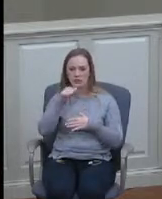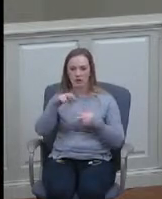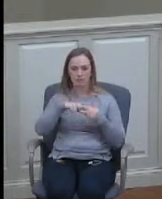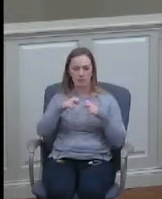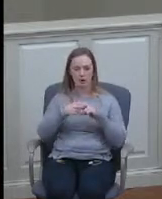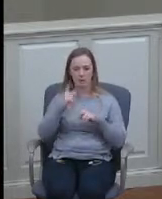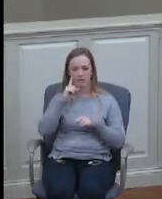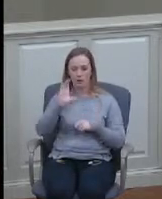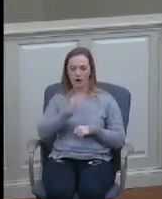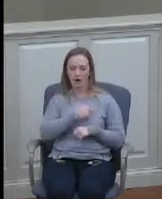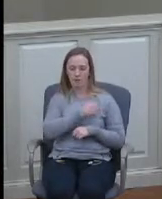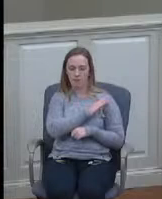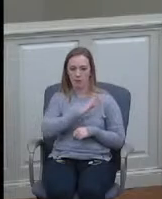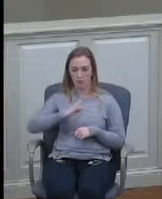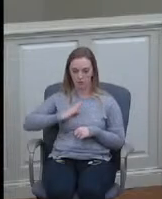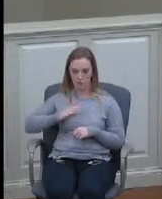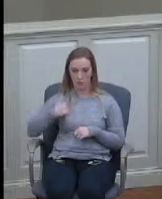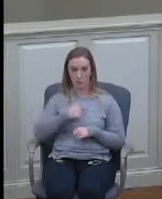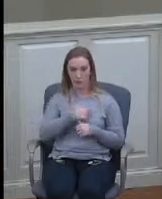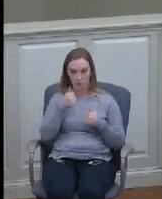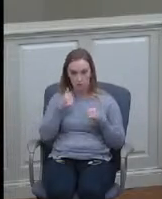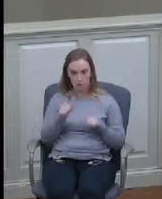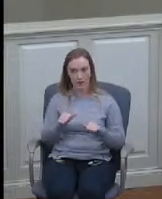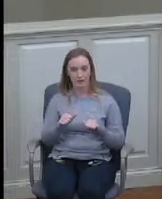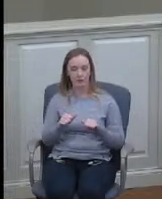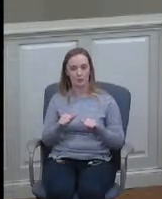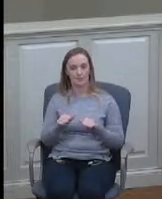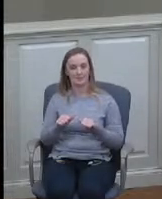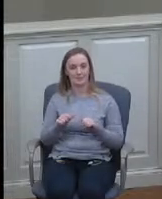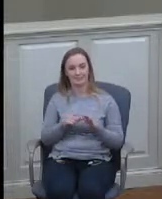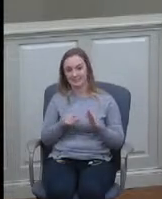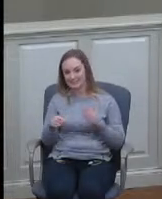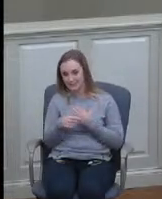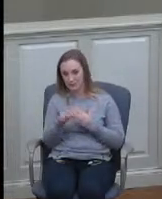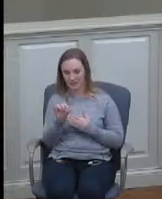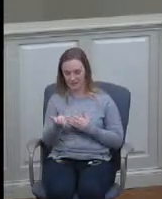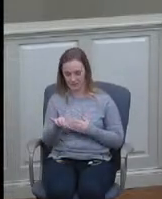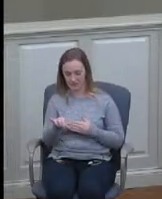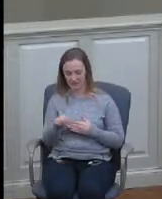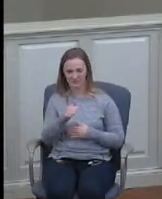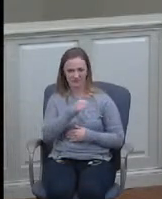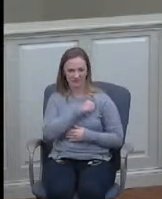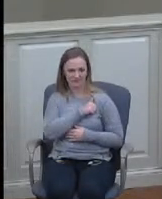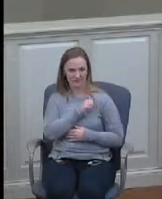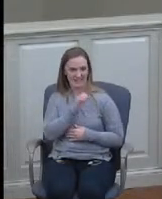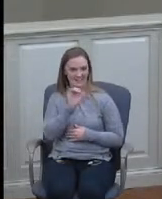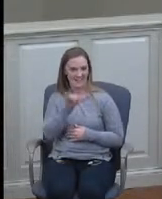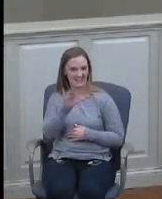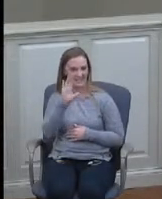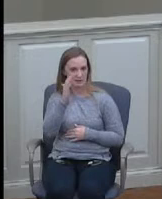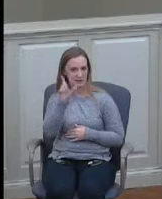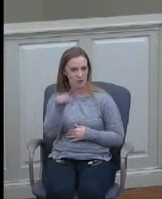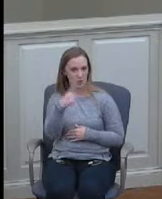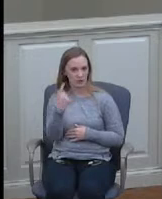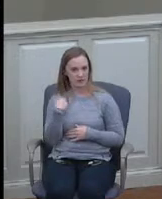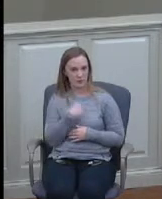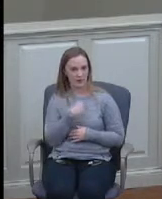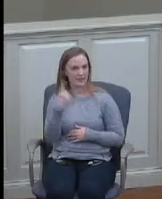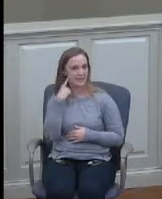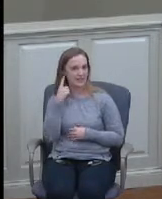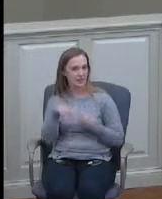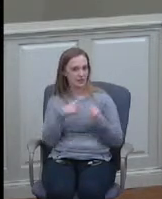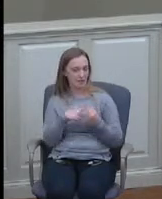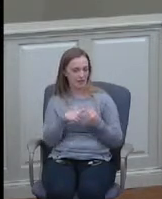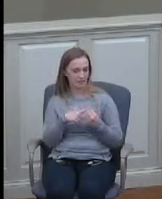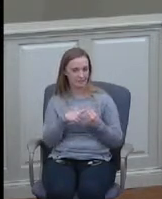Board. And we're trying to get out of that, so. Seems like those are the only ones we hear about is the contents content. question,